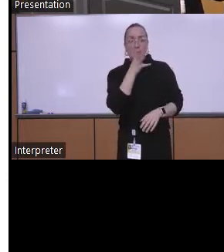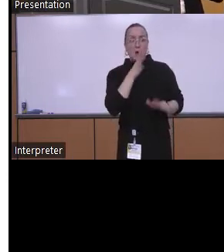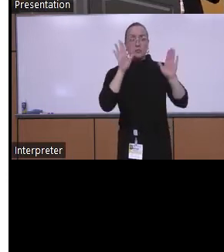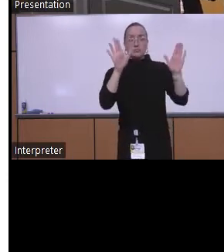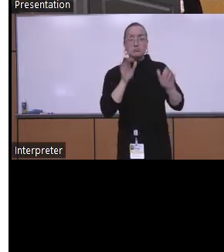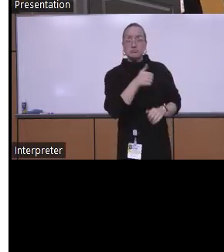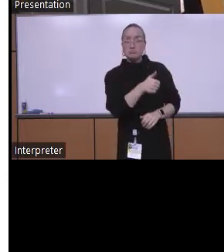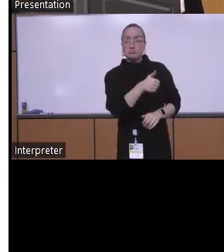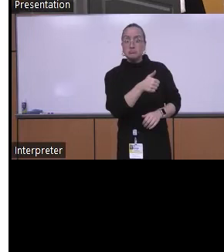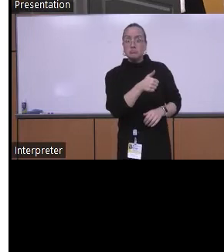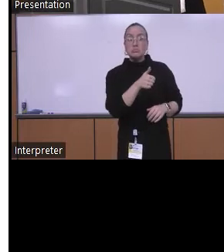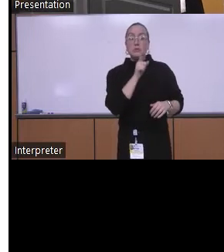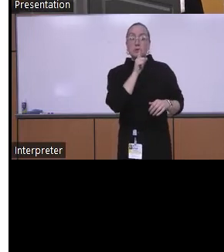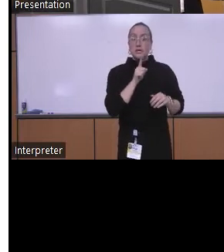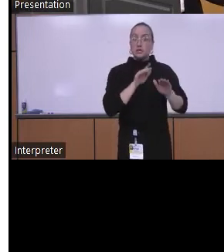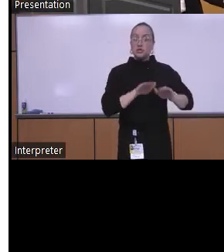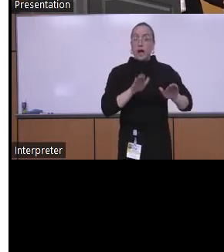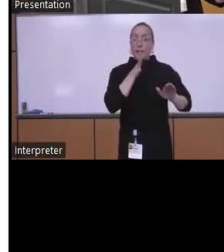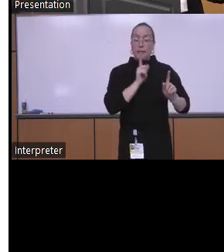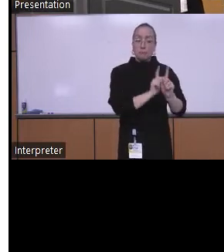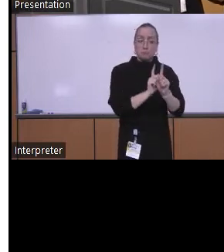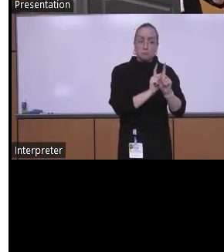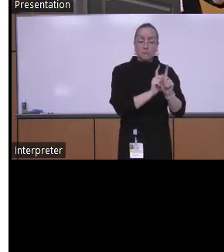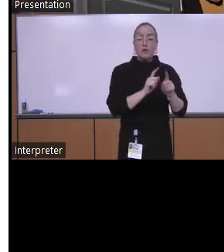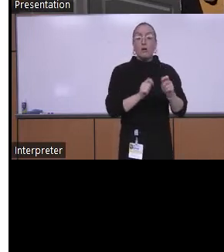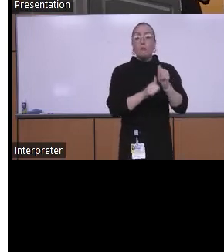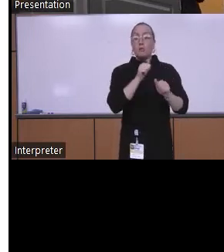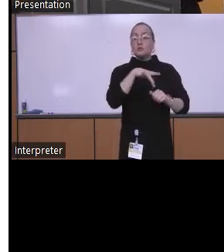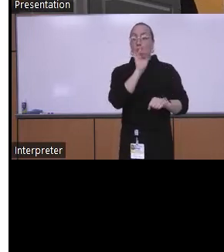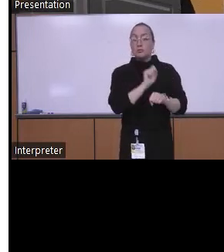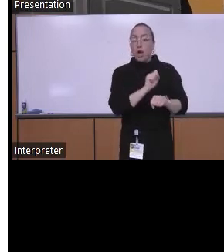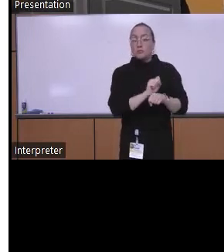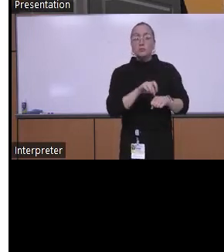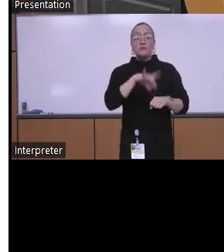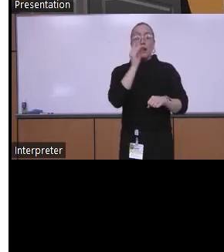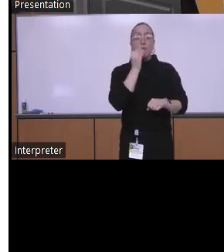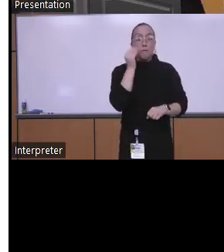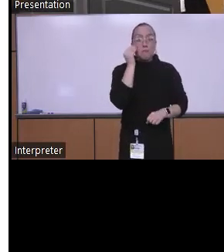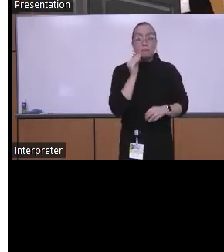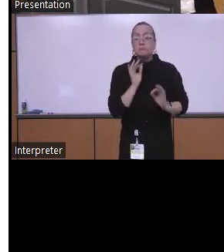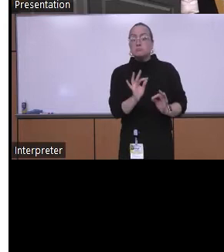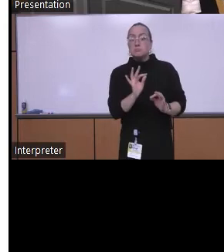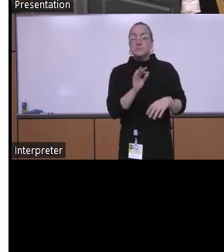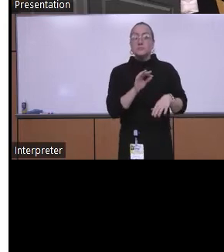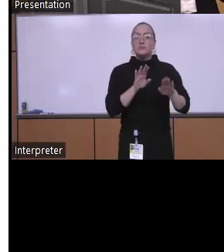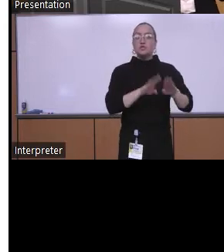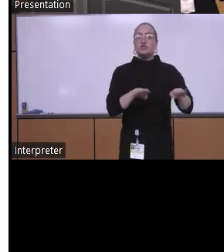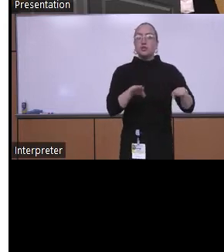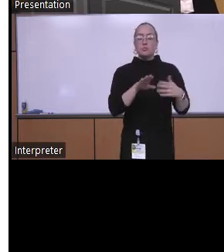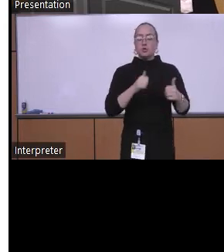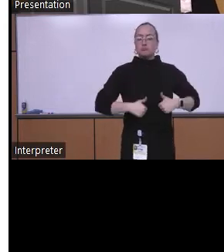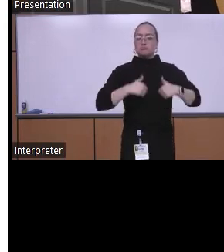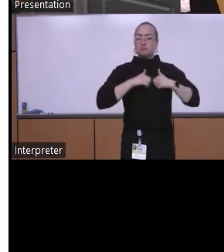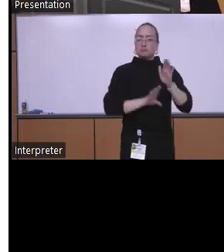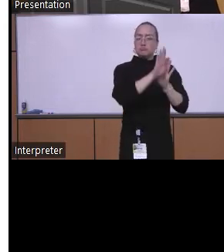avoid any separation between mother and child. Many found new housing, employment, and their kids seemed to be thriving. But they were perplexed